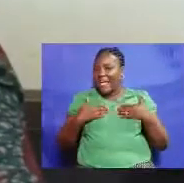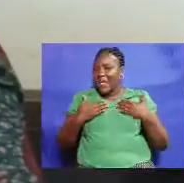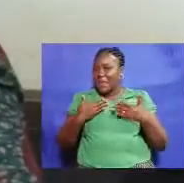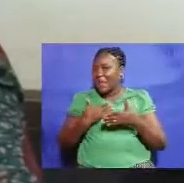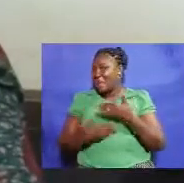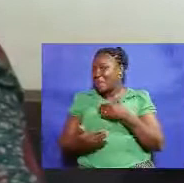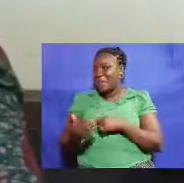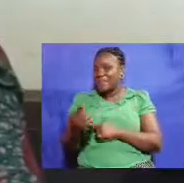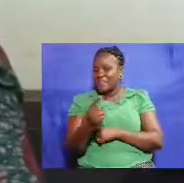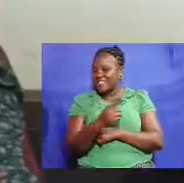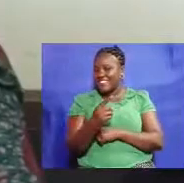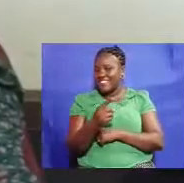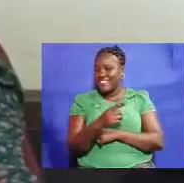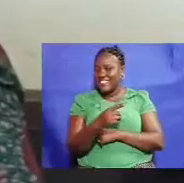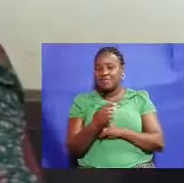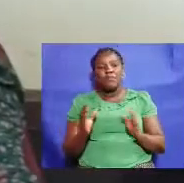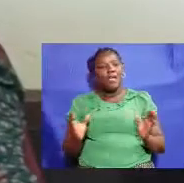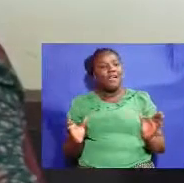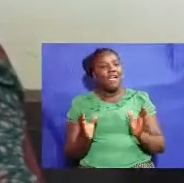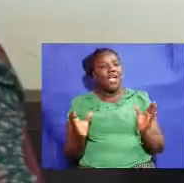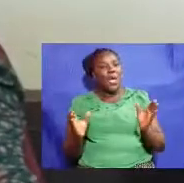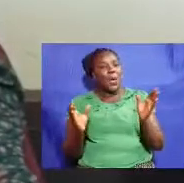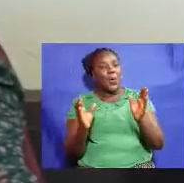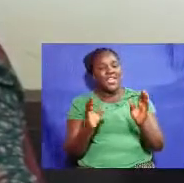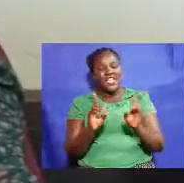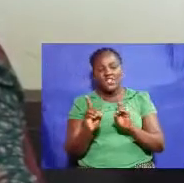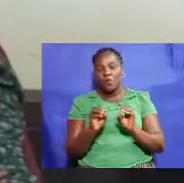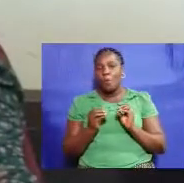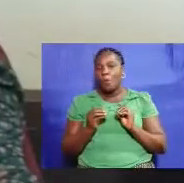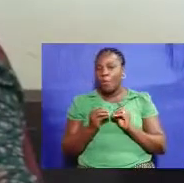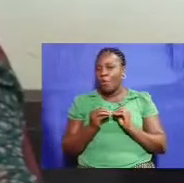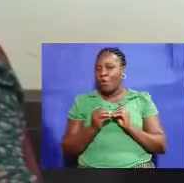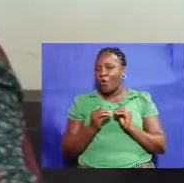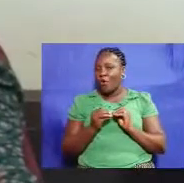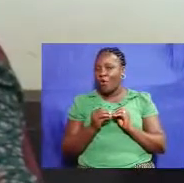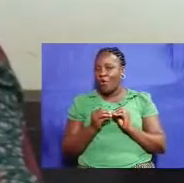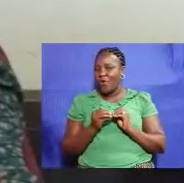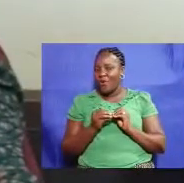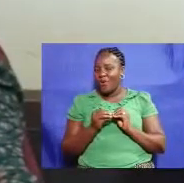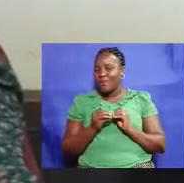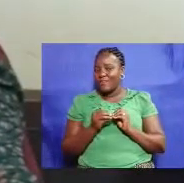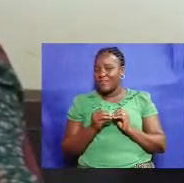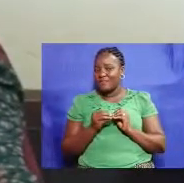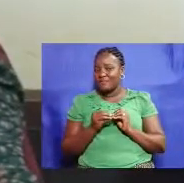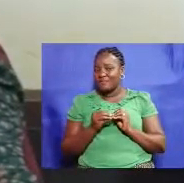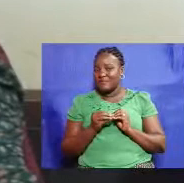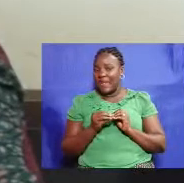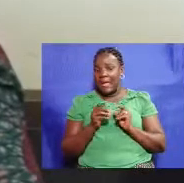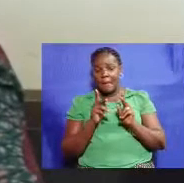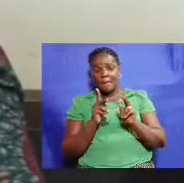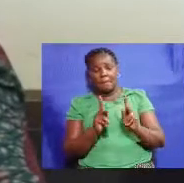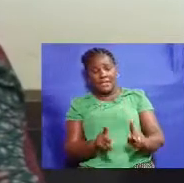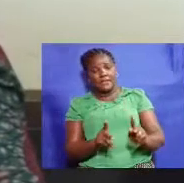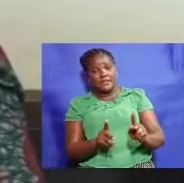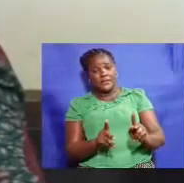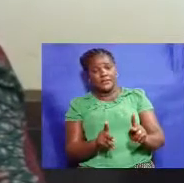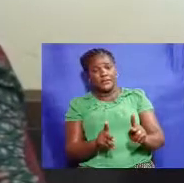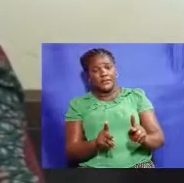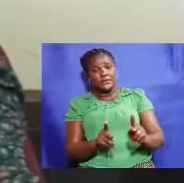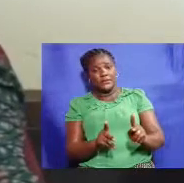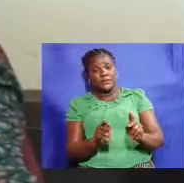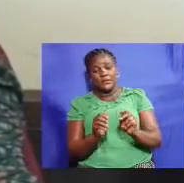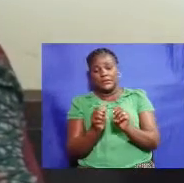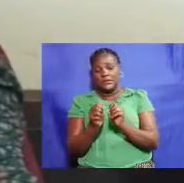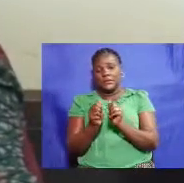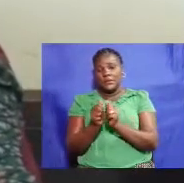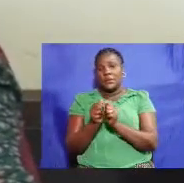a happy birthday. I would like to encourage them to do more, because persons with